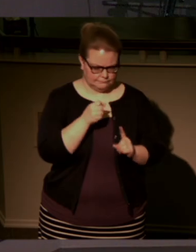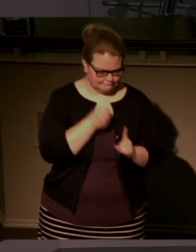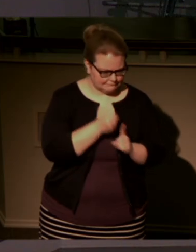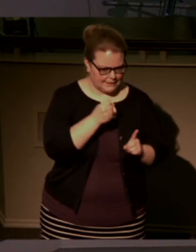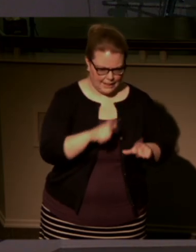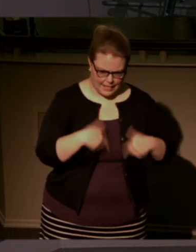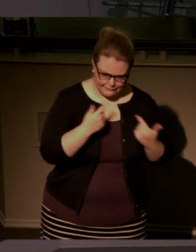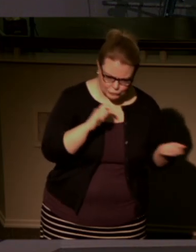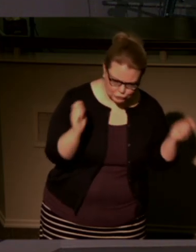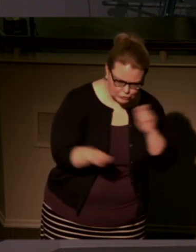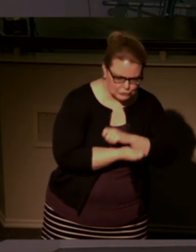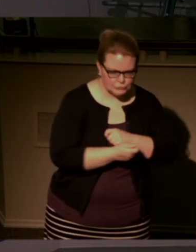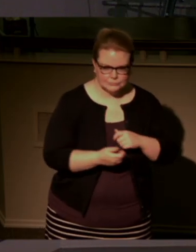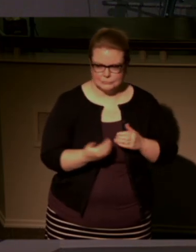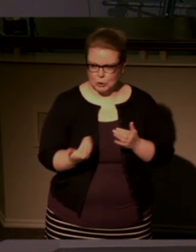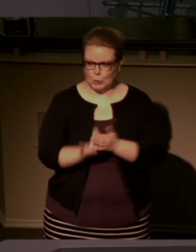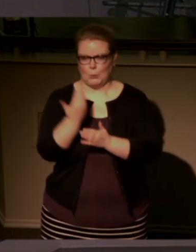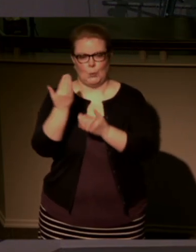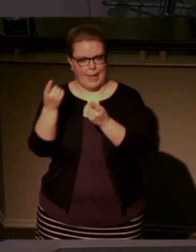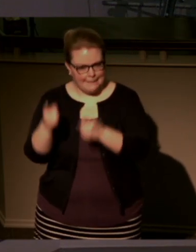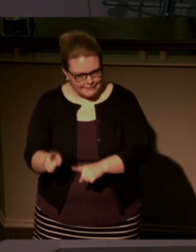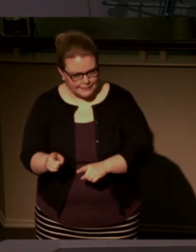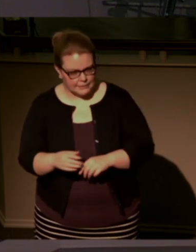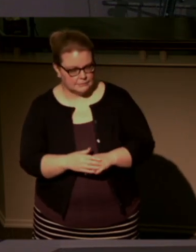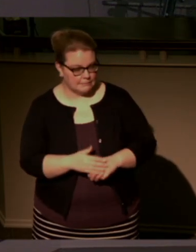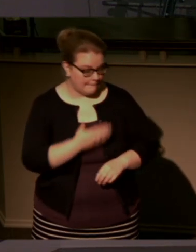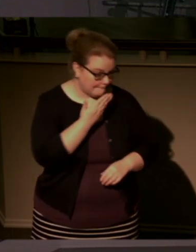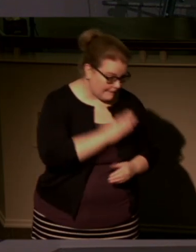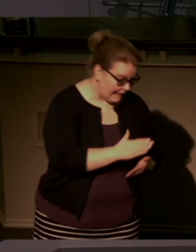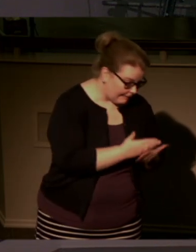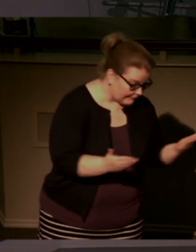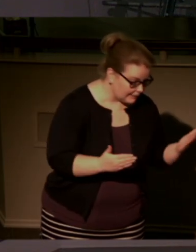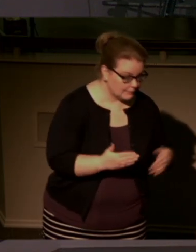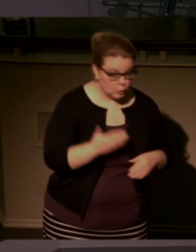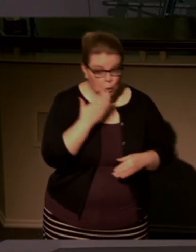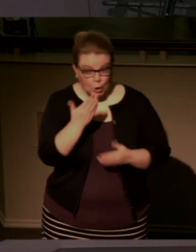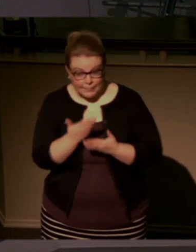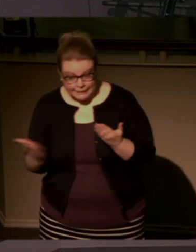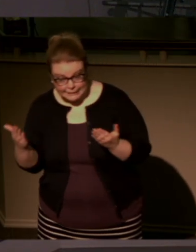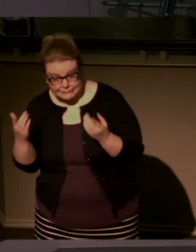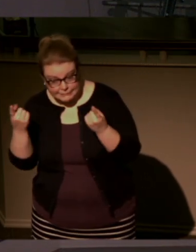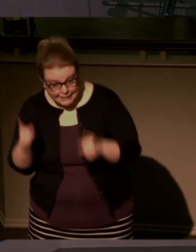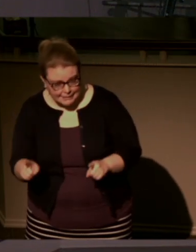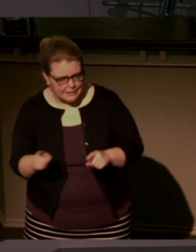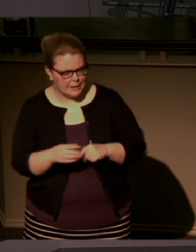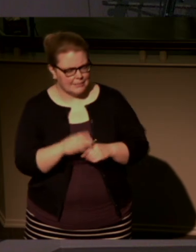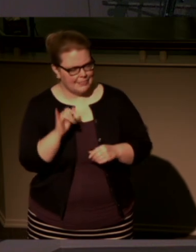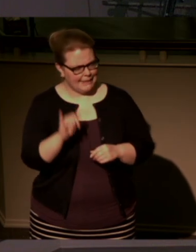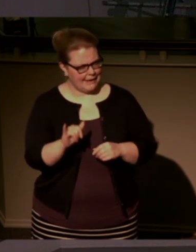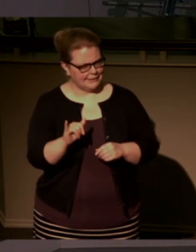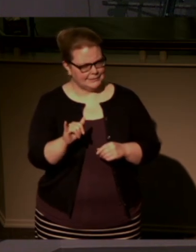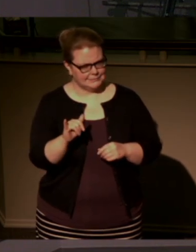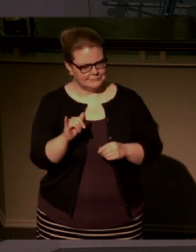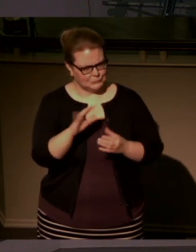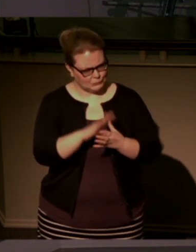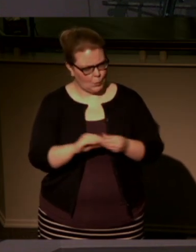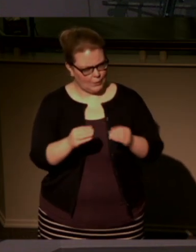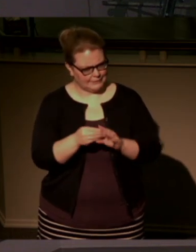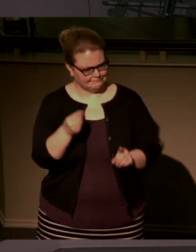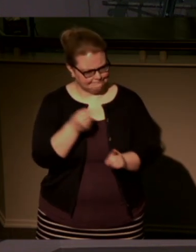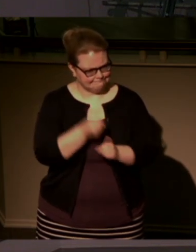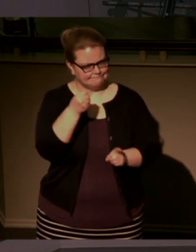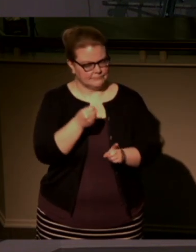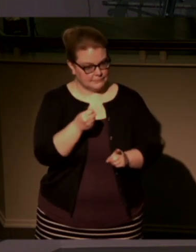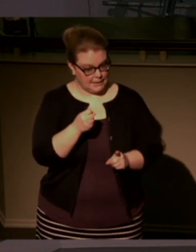things happen and bad things or good things occur, those encounter stories, and we remember them when they're significant.